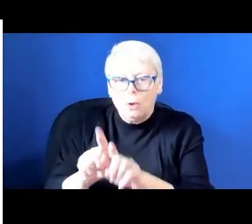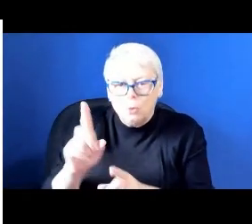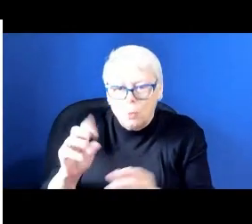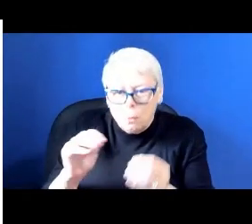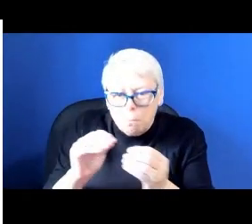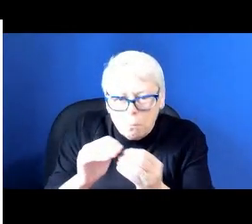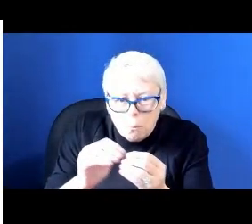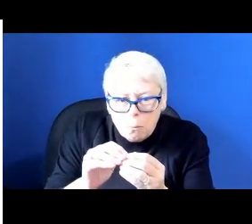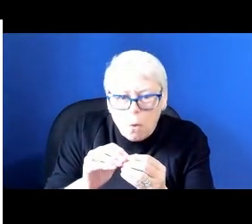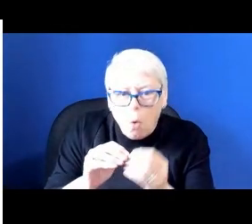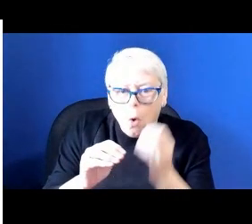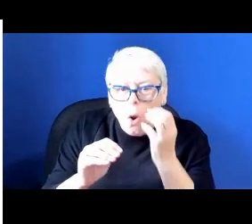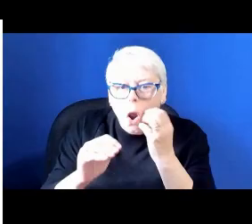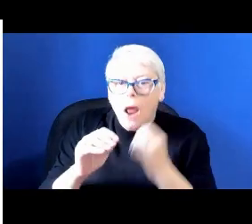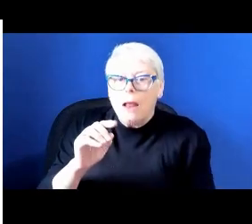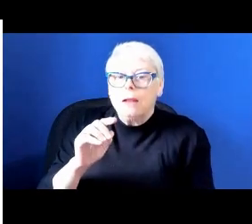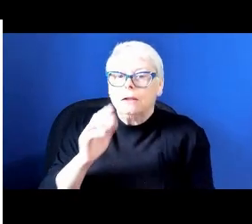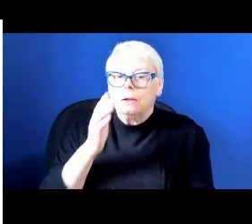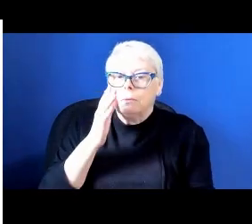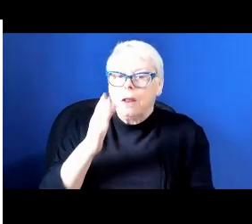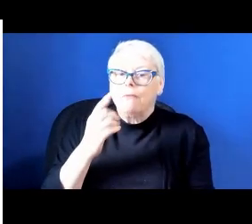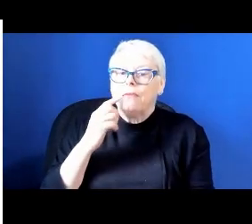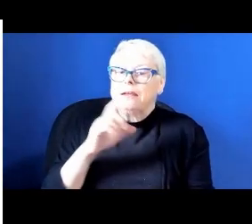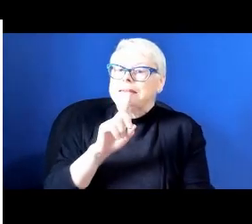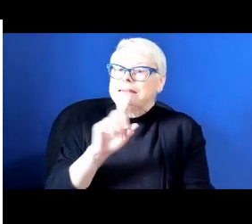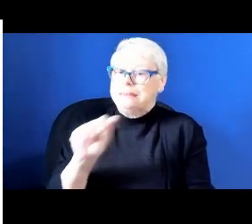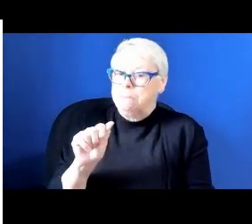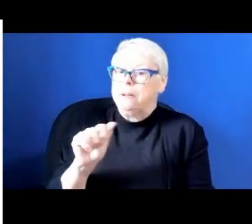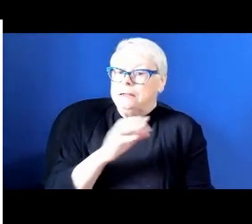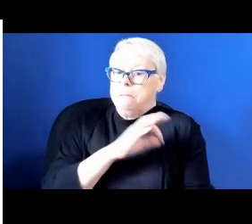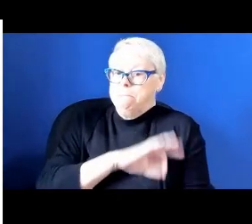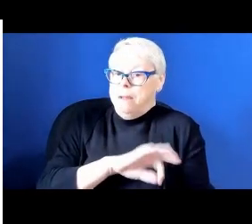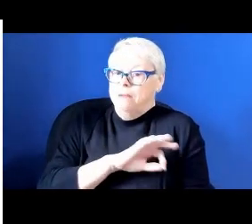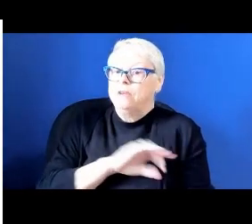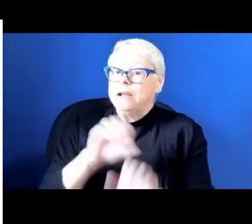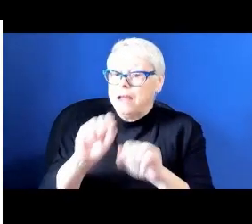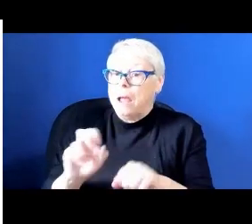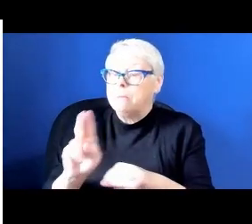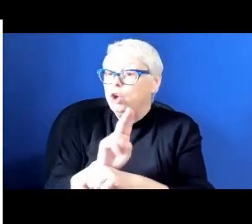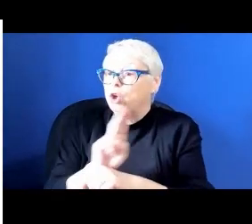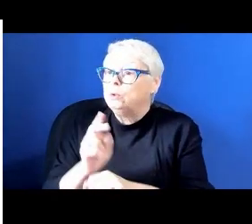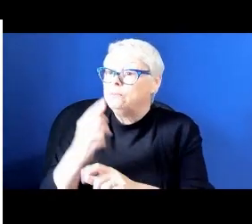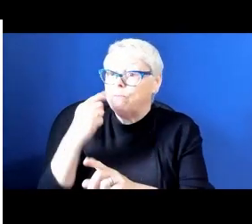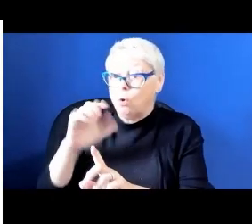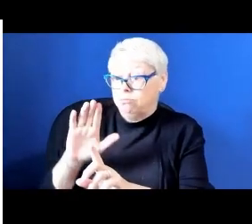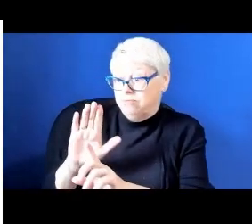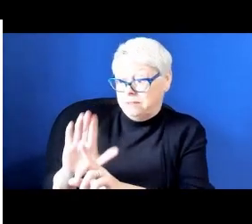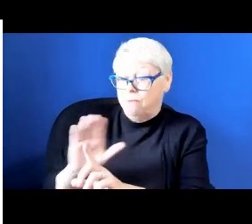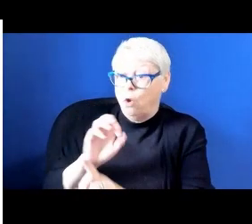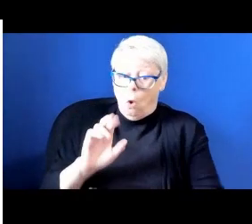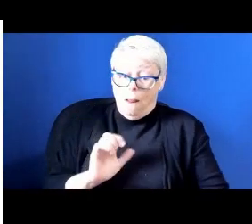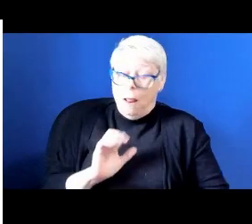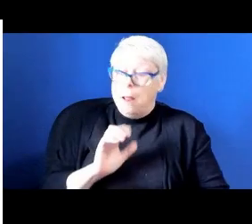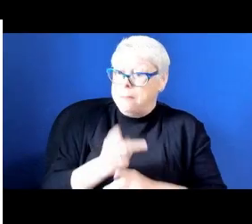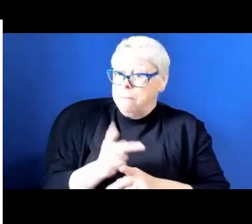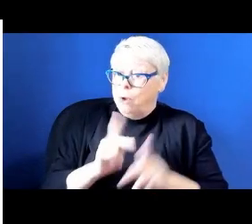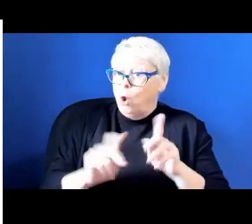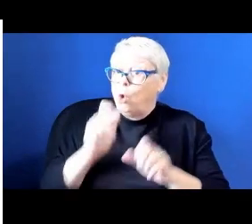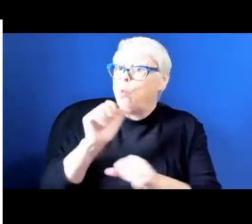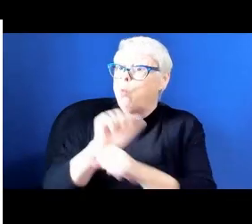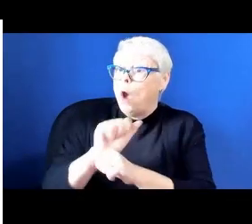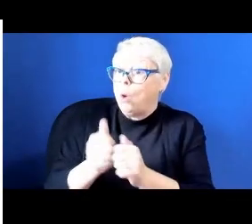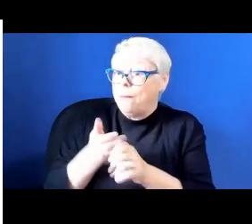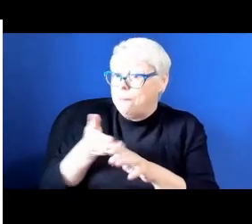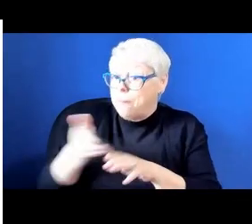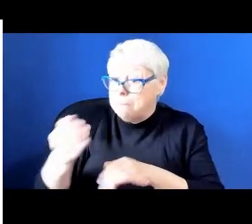benefit. The disability benefit compass can be used by caregivers, family members, volunteers, and organizations